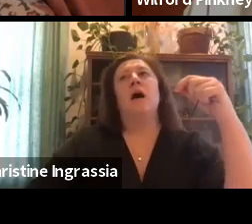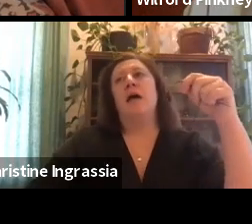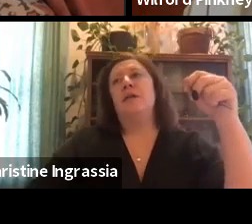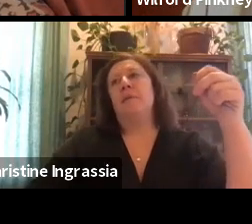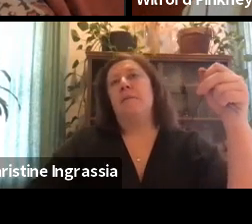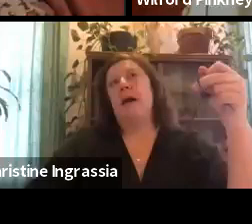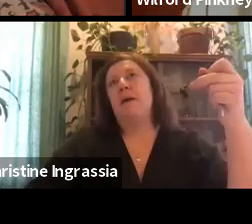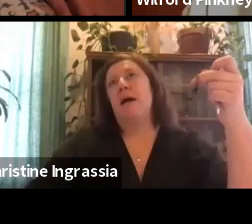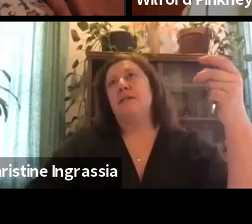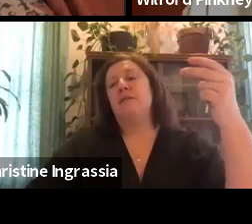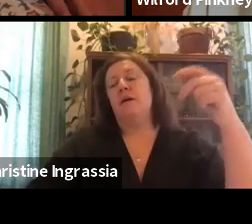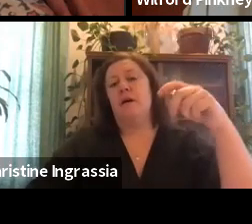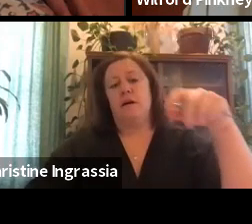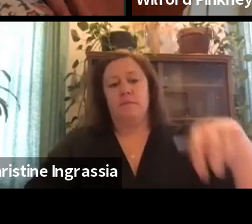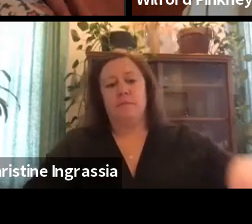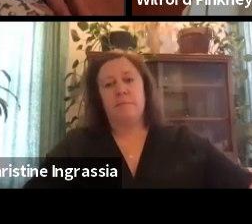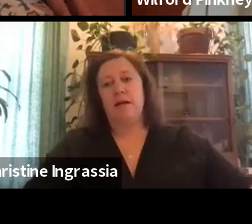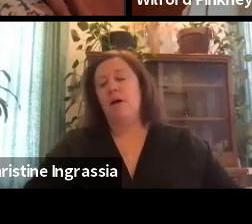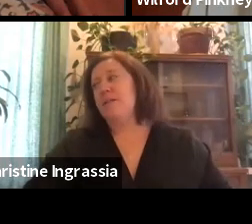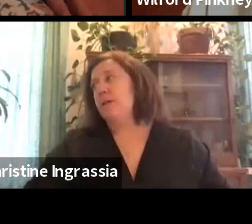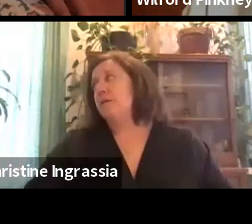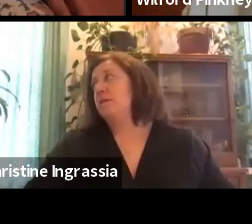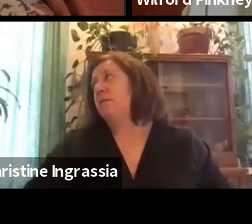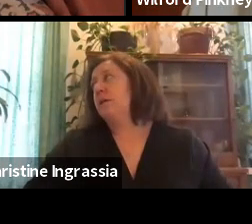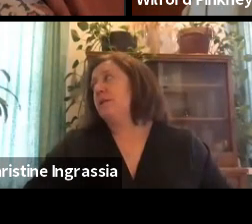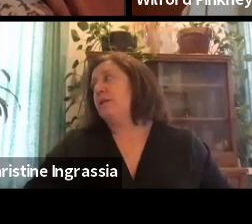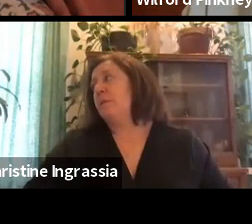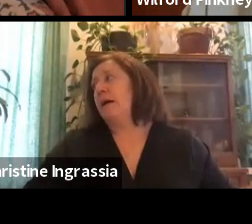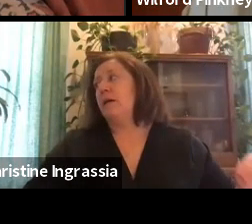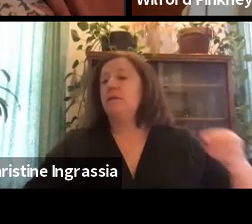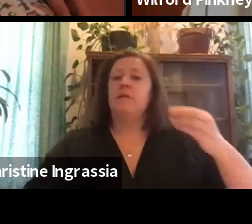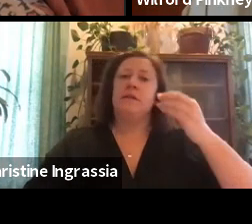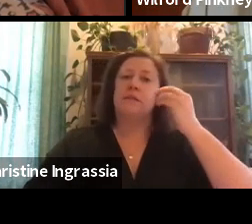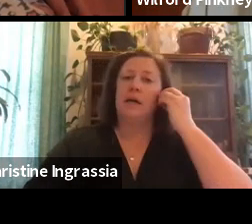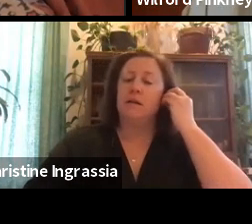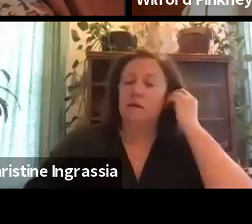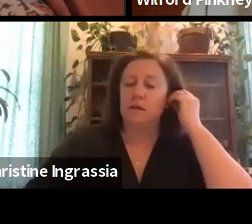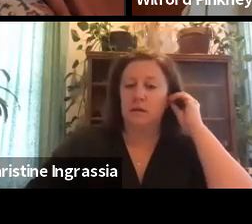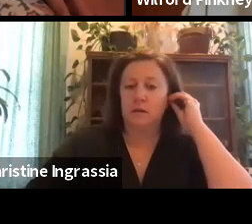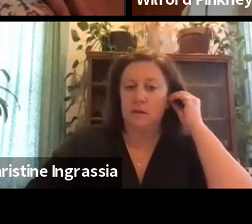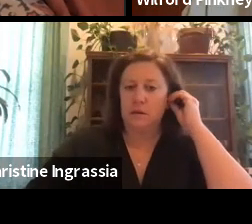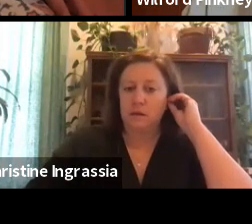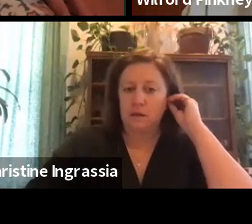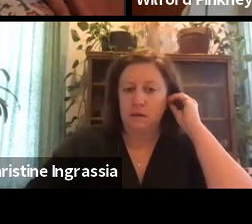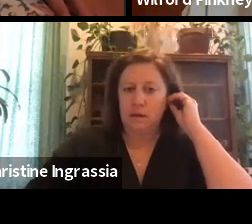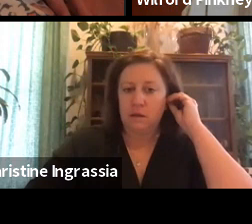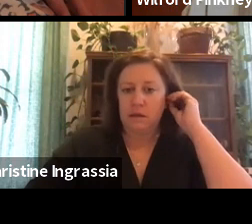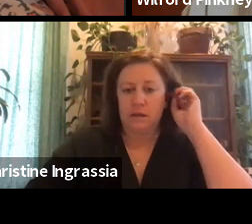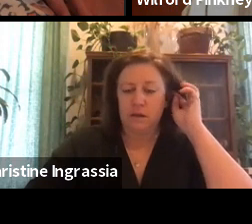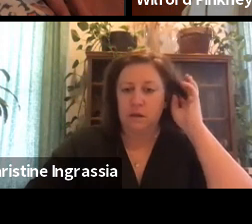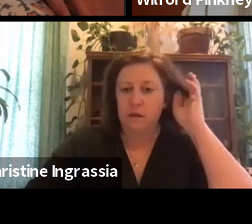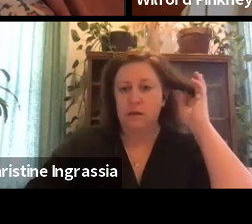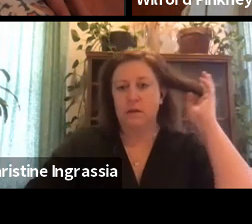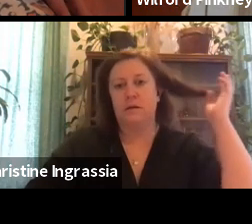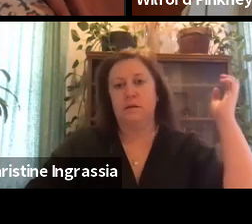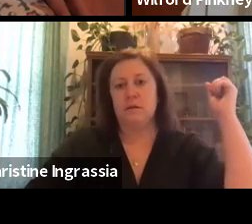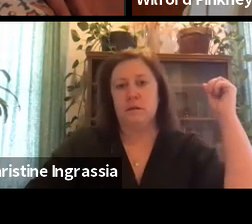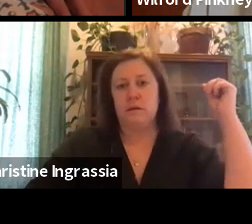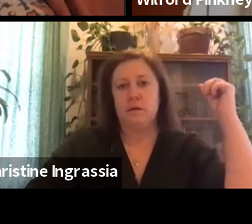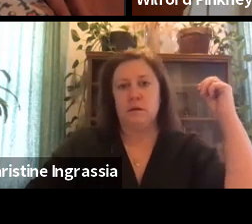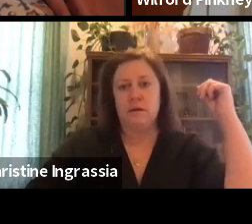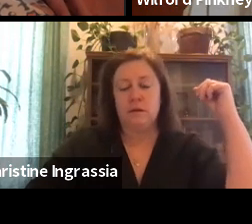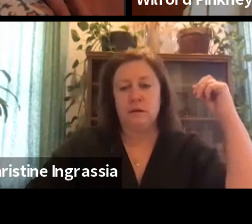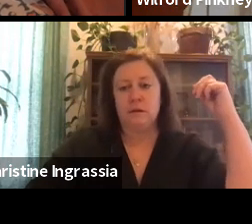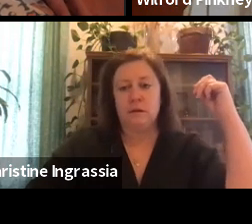any of the speakers that we heard or any comments before we move on to hearing from the primary sponsor